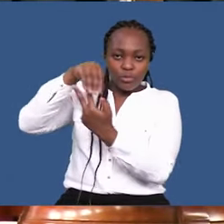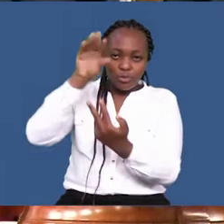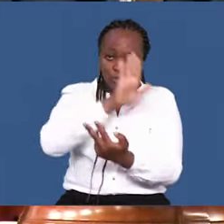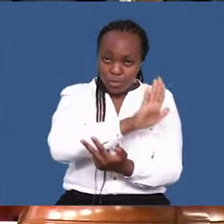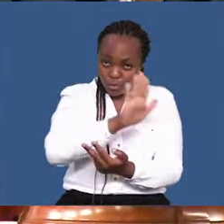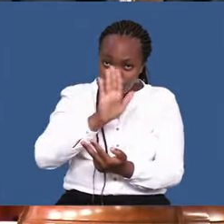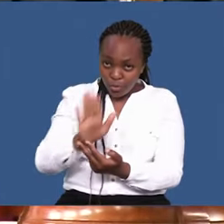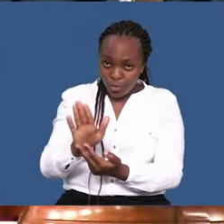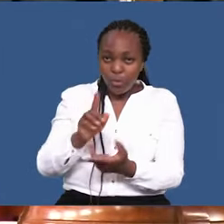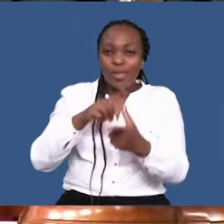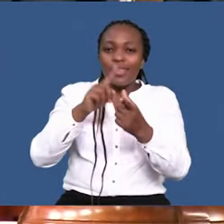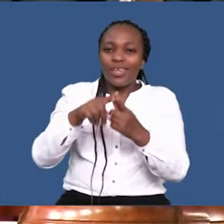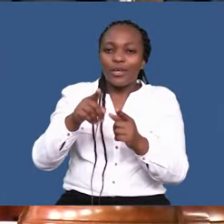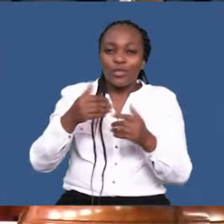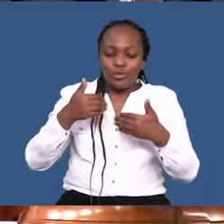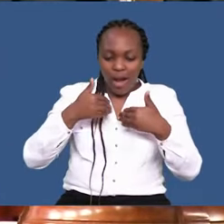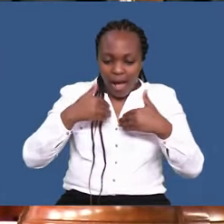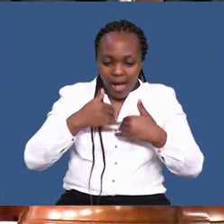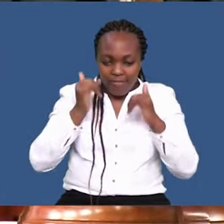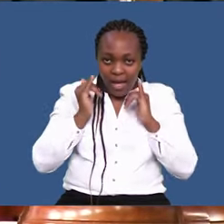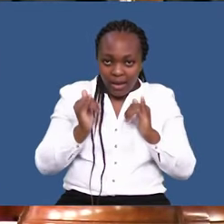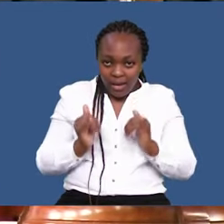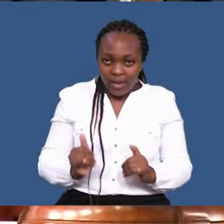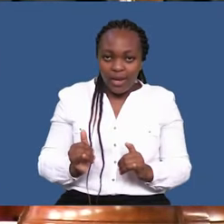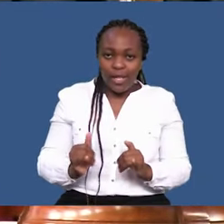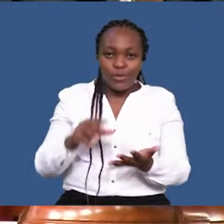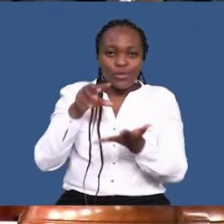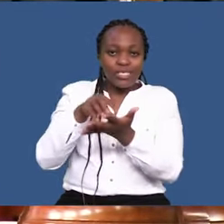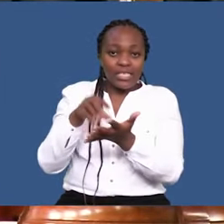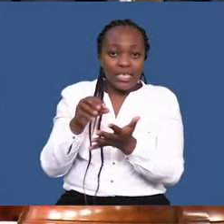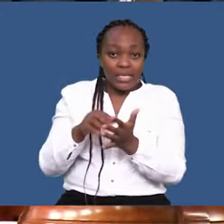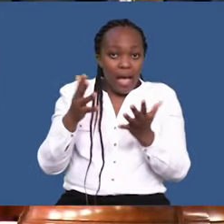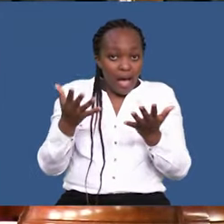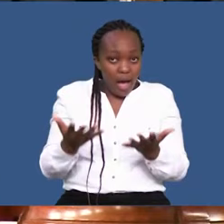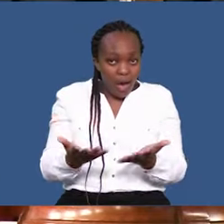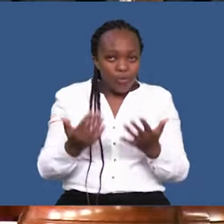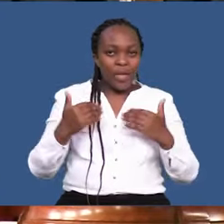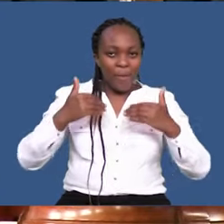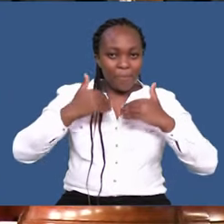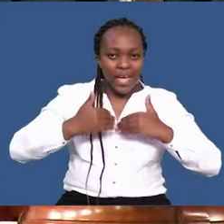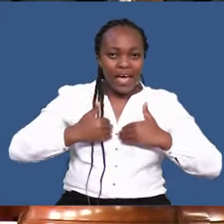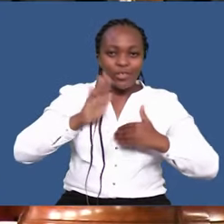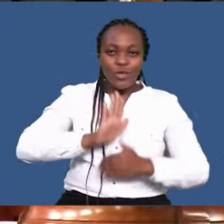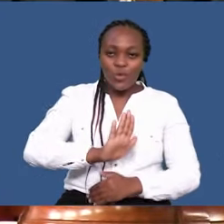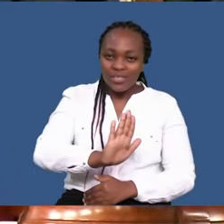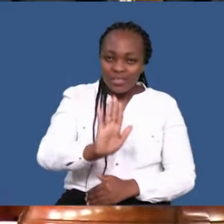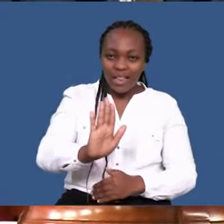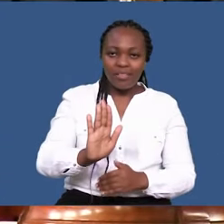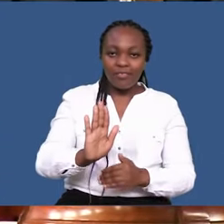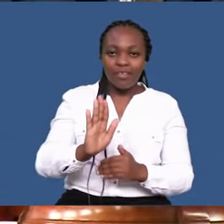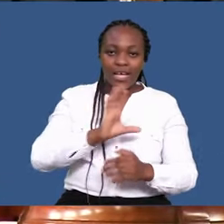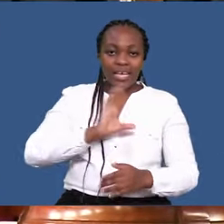by clothing yourself with Christian values. You don't put to death, you don't